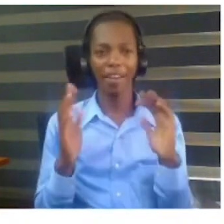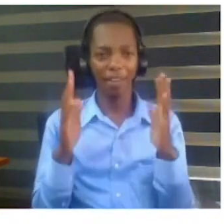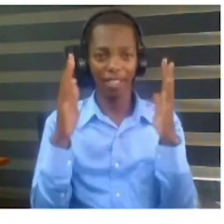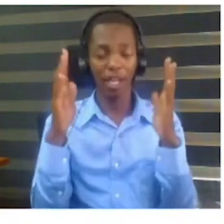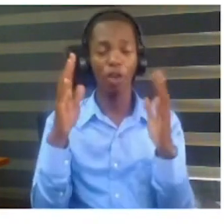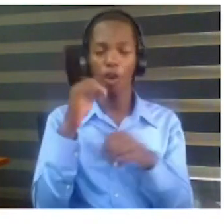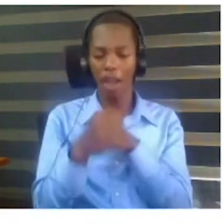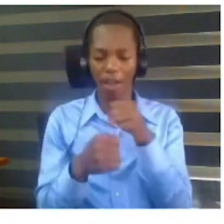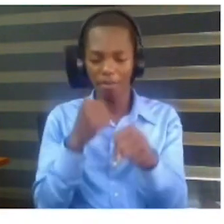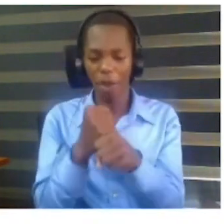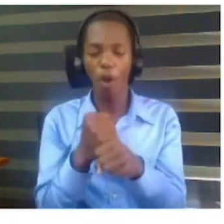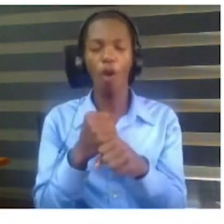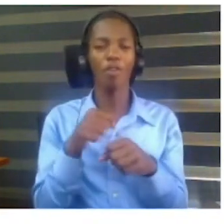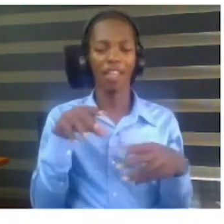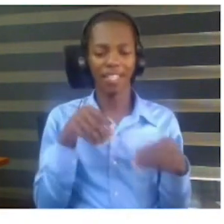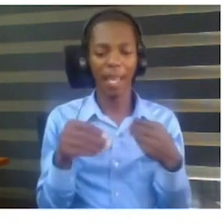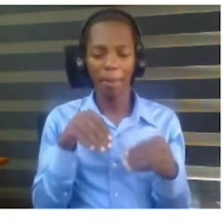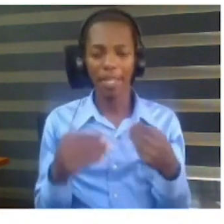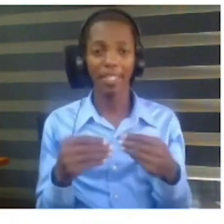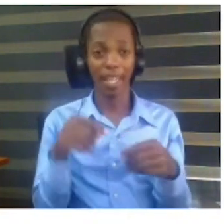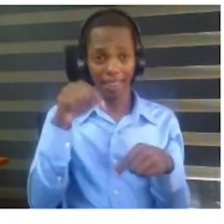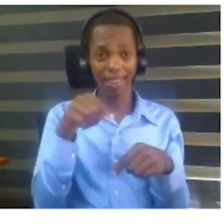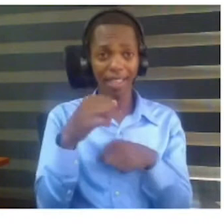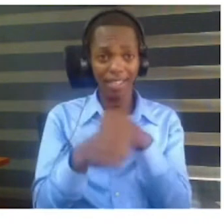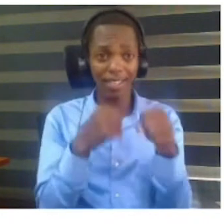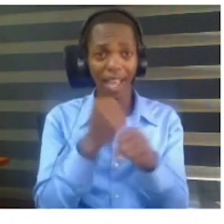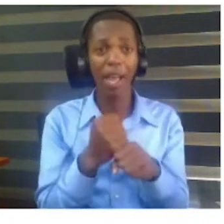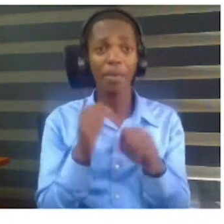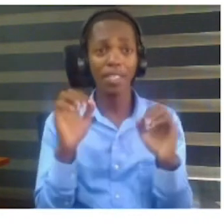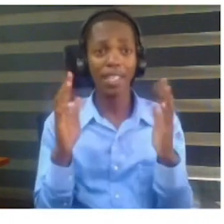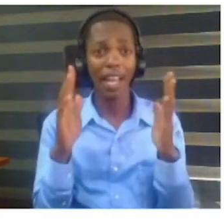just celebrated the 30th anniversary of the ADA.